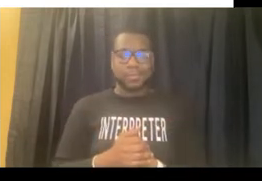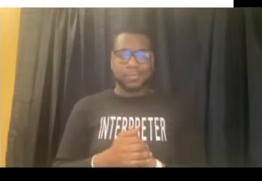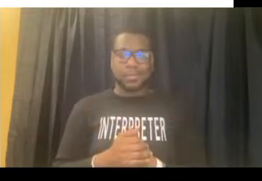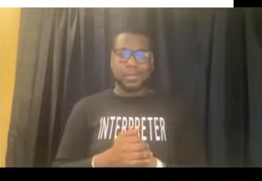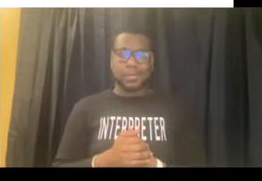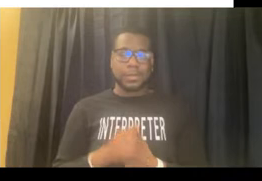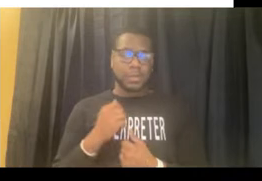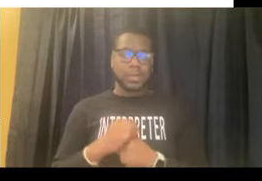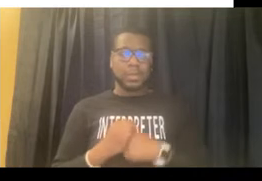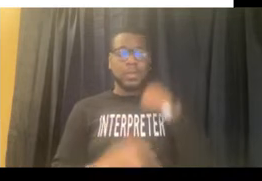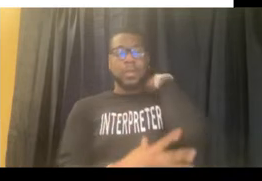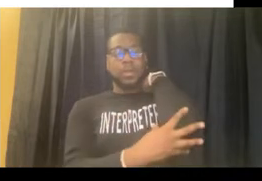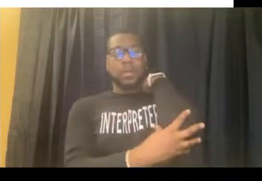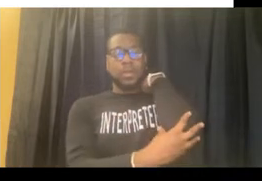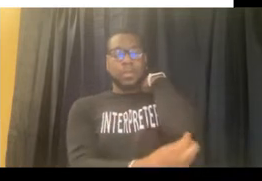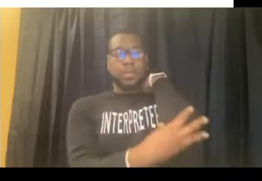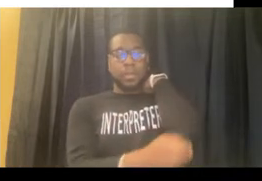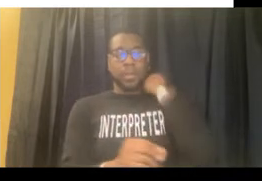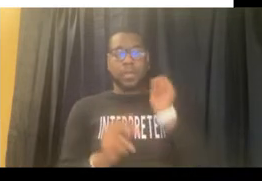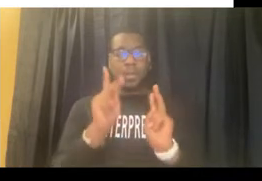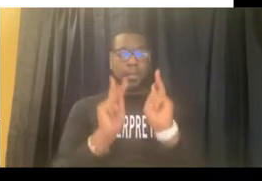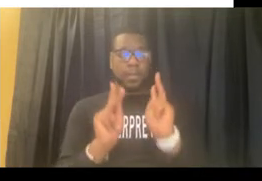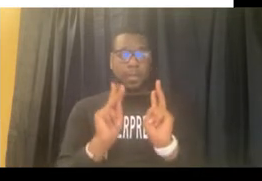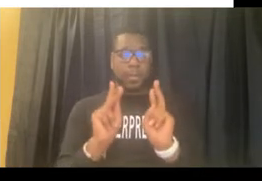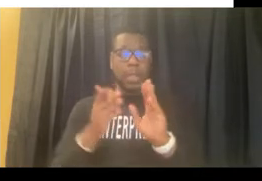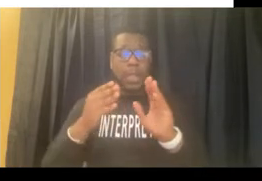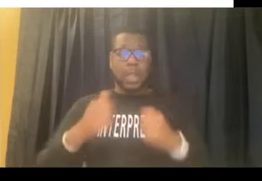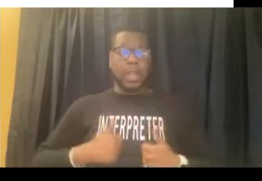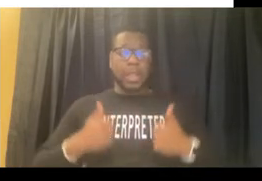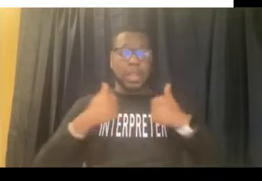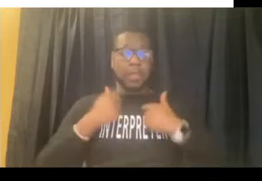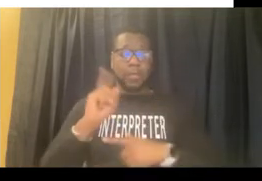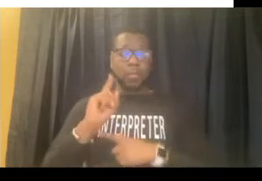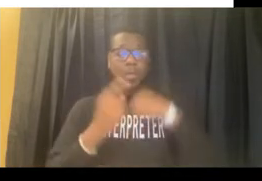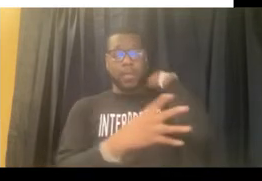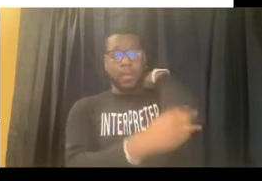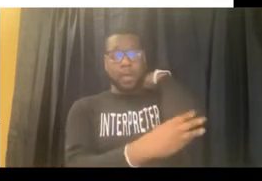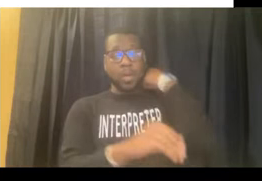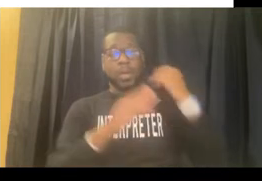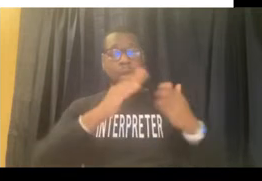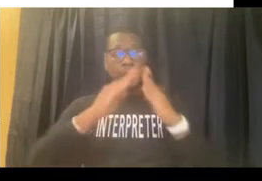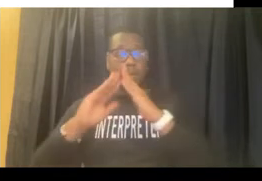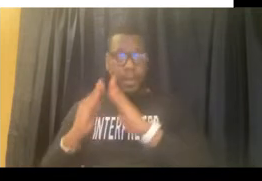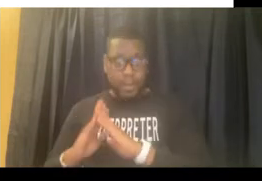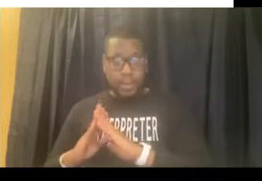living in impoverished and criminal ridden communities are often seen as, oh, that's just a part of your life.